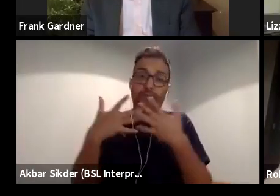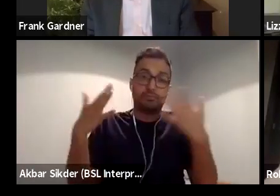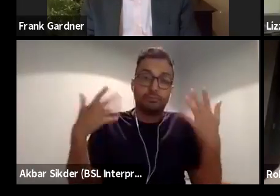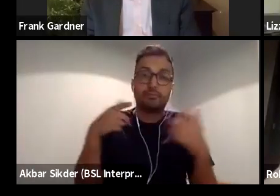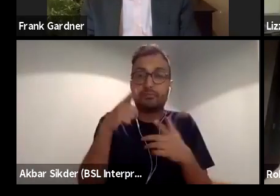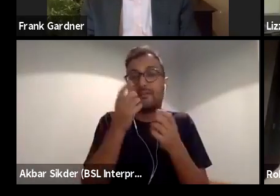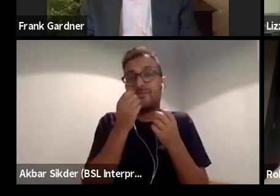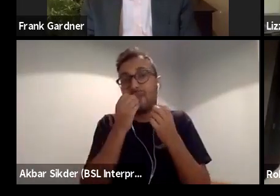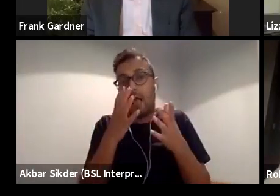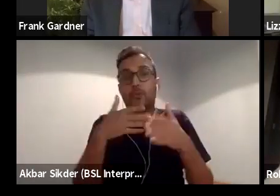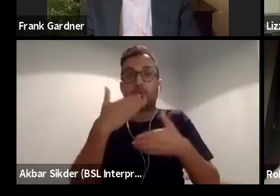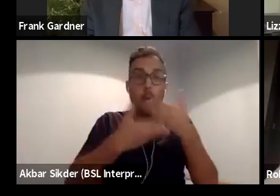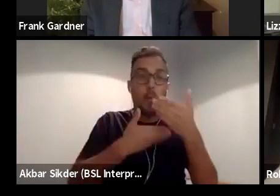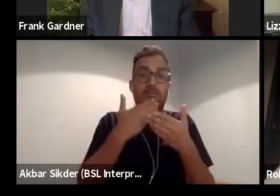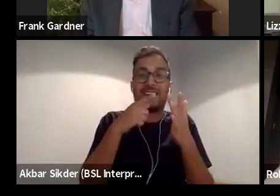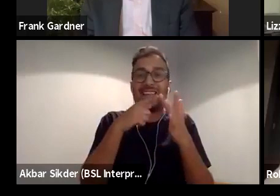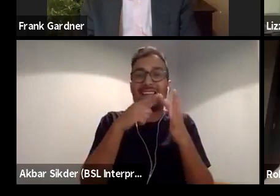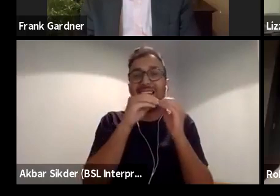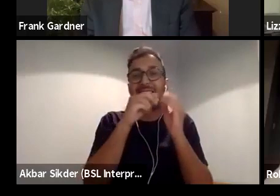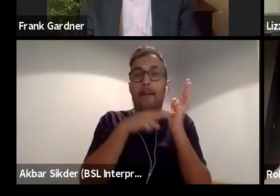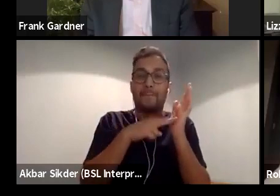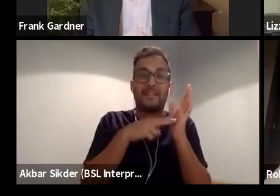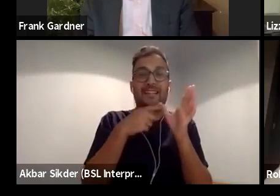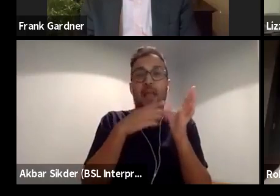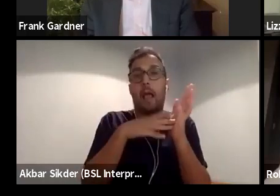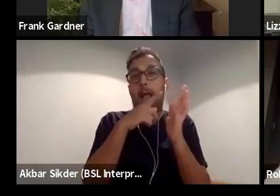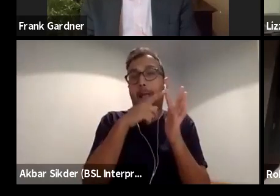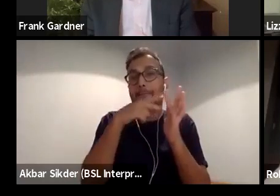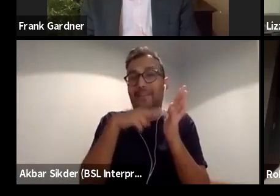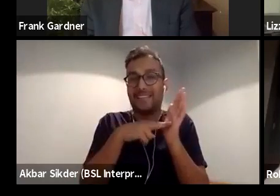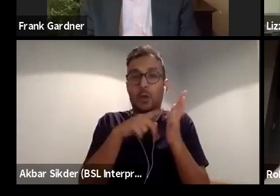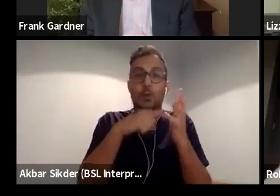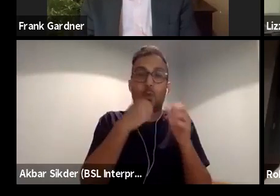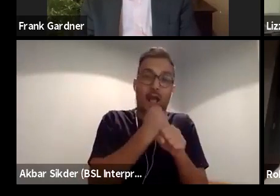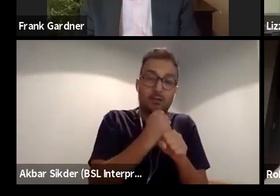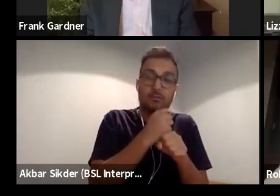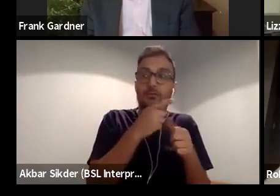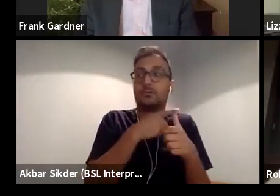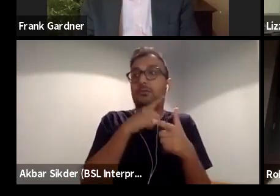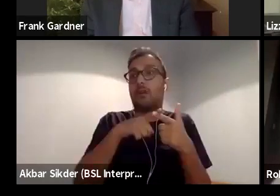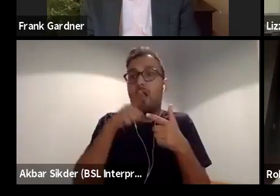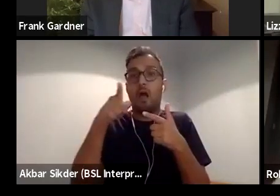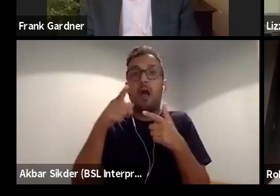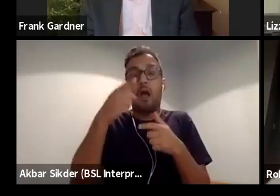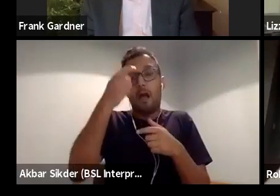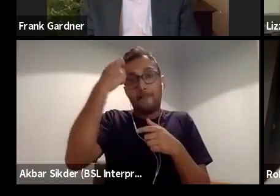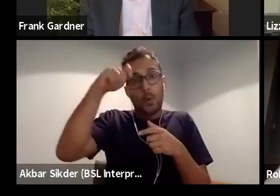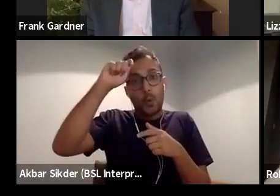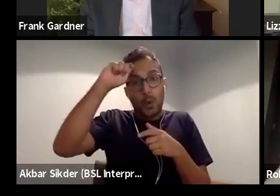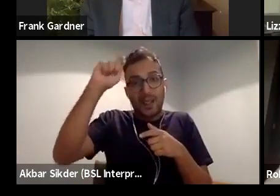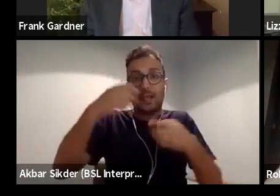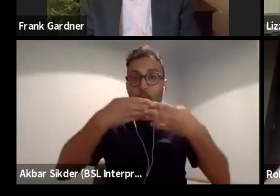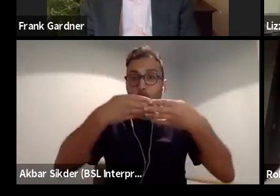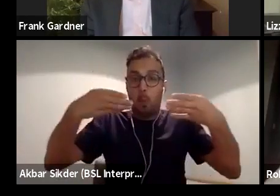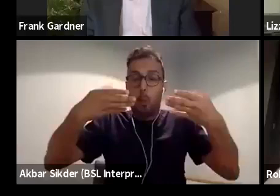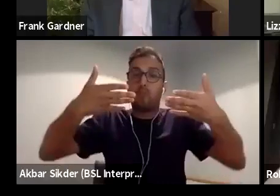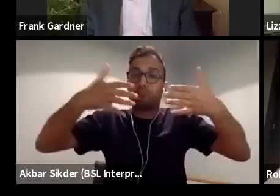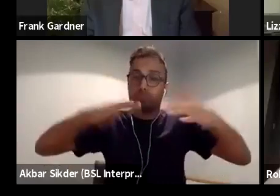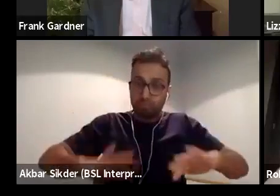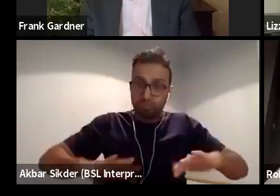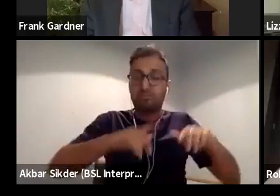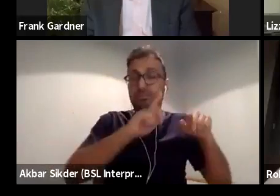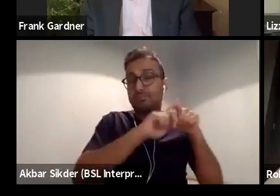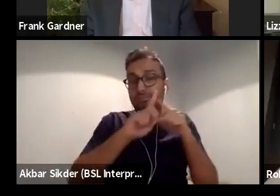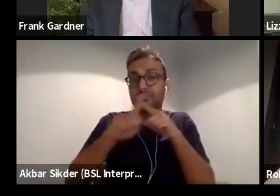Uganda, the Iranian Revolution, the Soviet invasion of Afghanistan, the fall of the Berlin Wall, and the release of